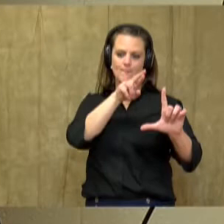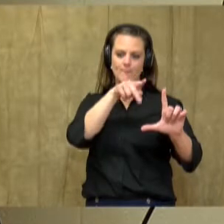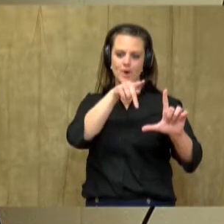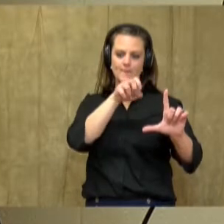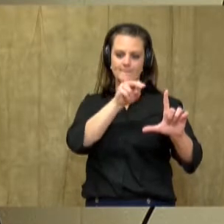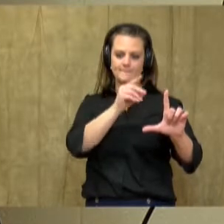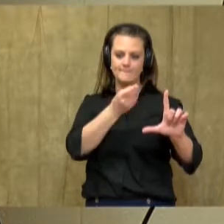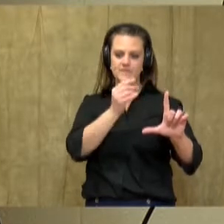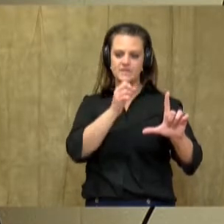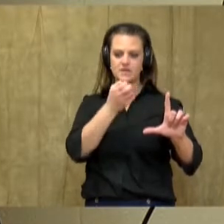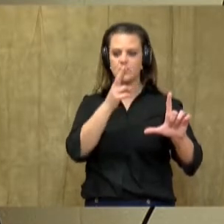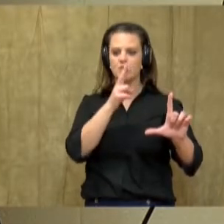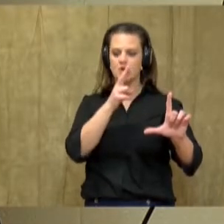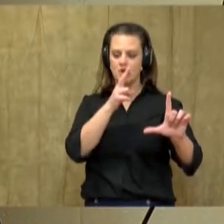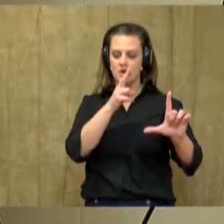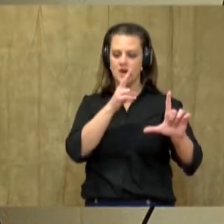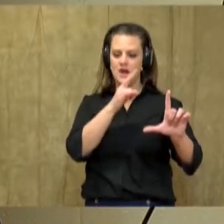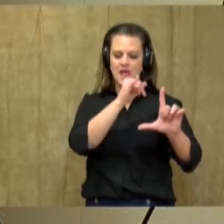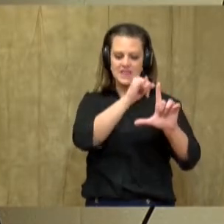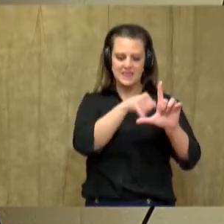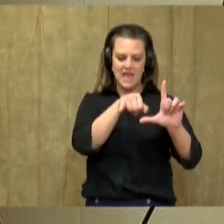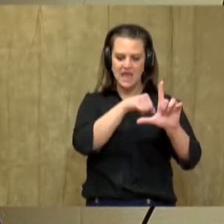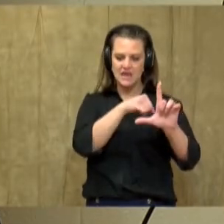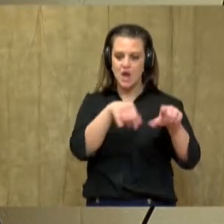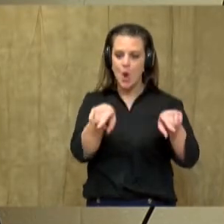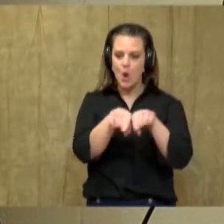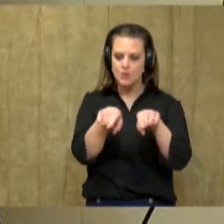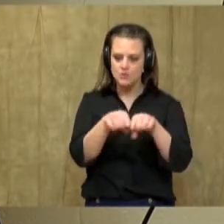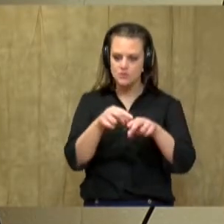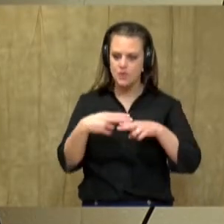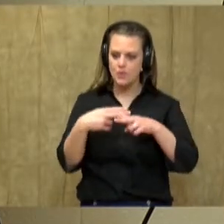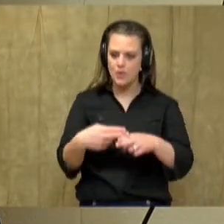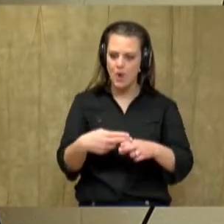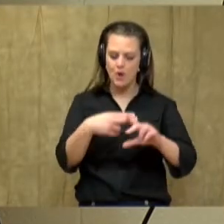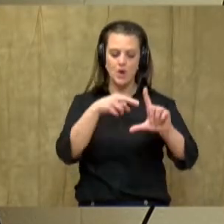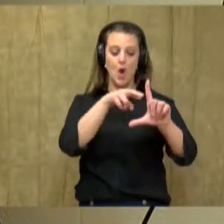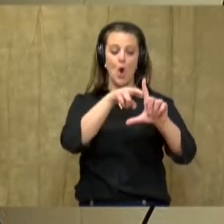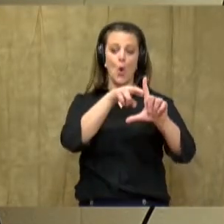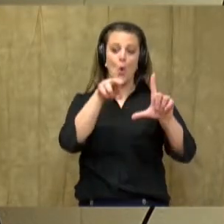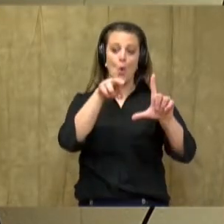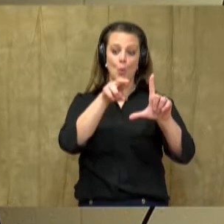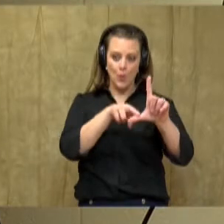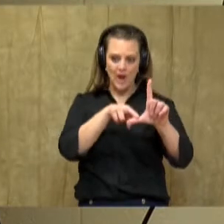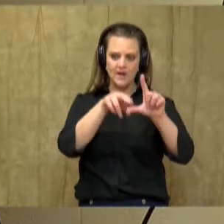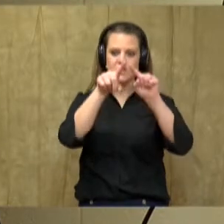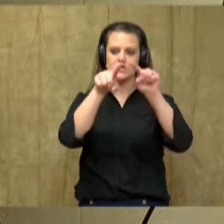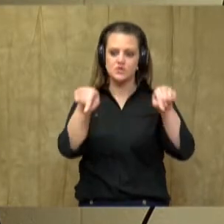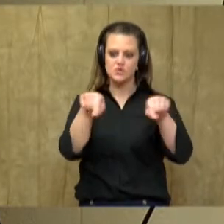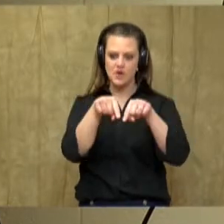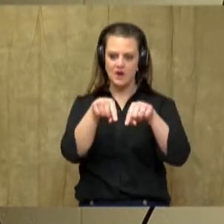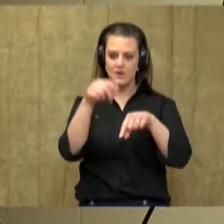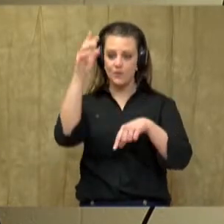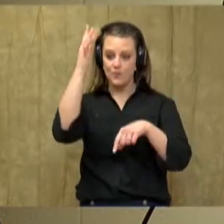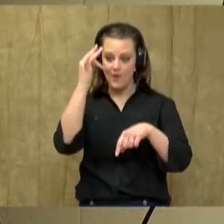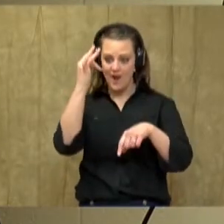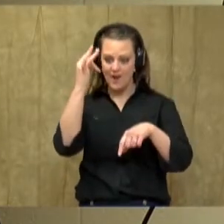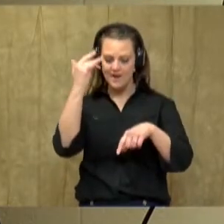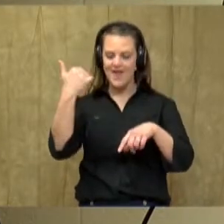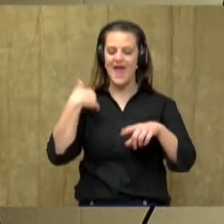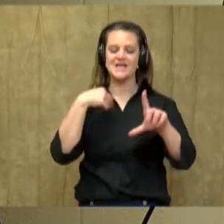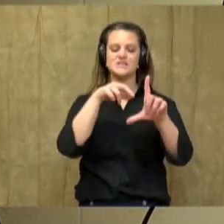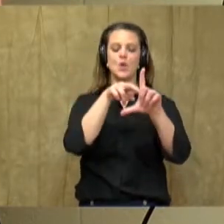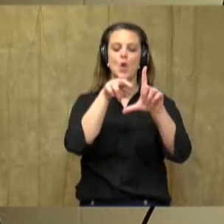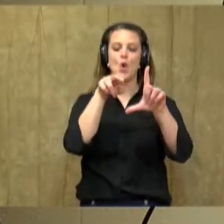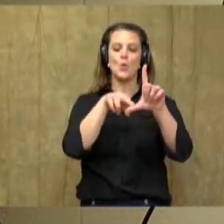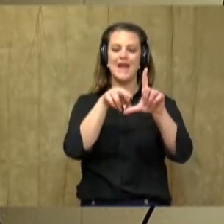can also call that a right triangle because it has a right angle. All right? And